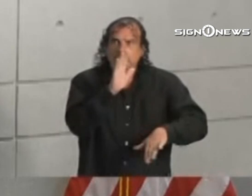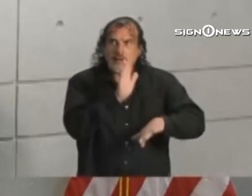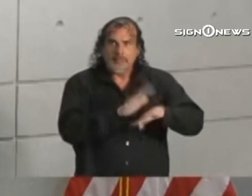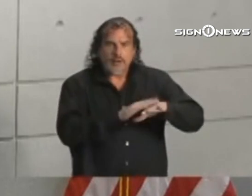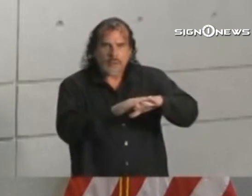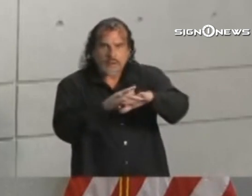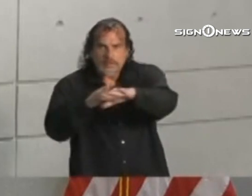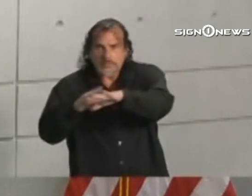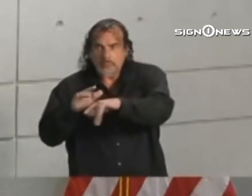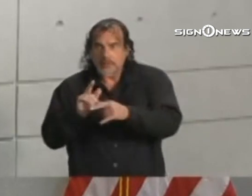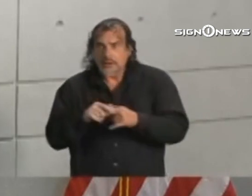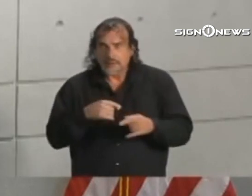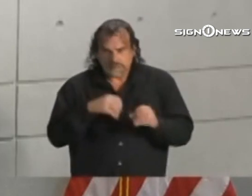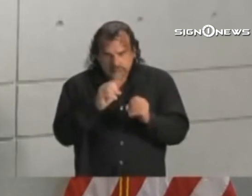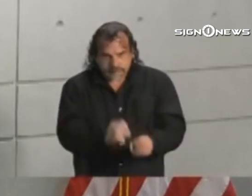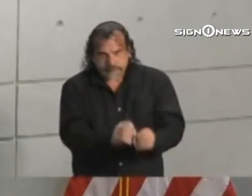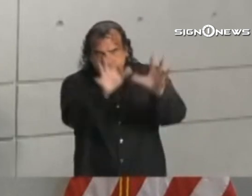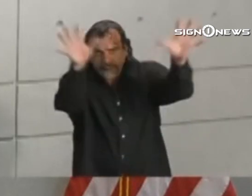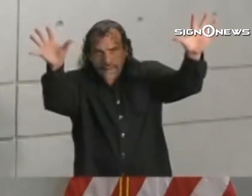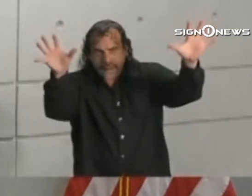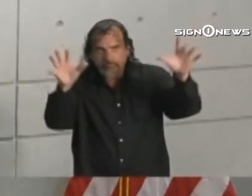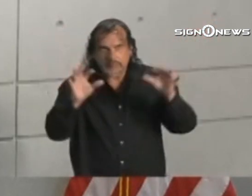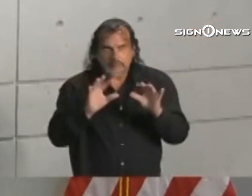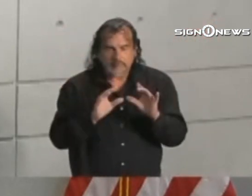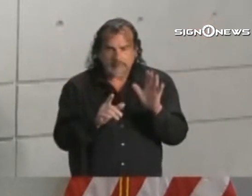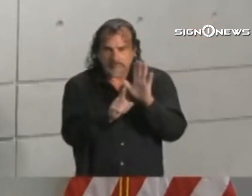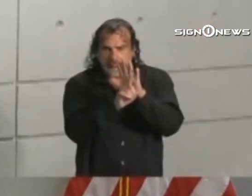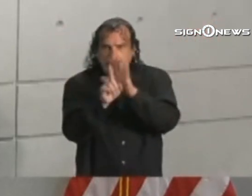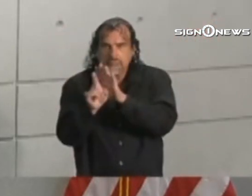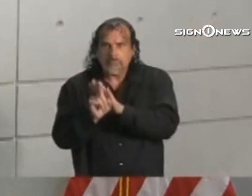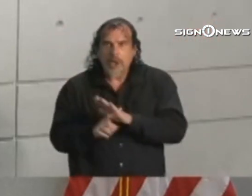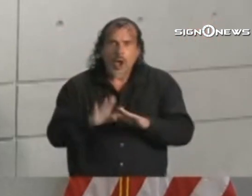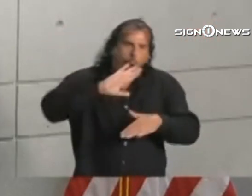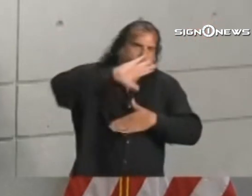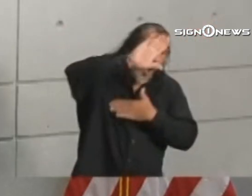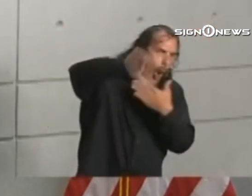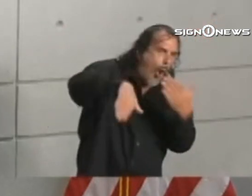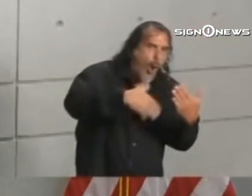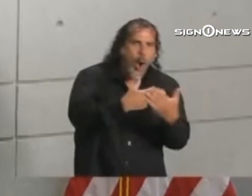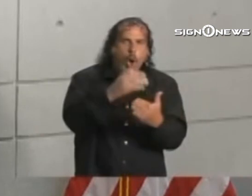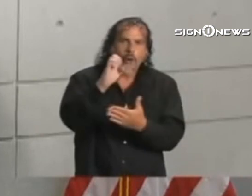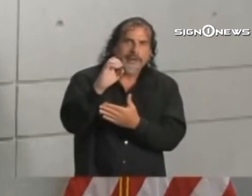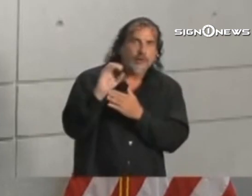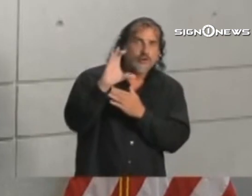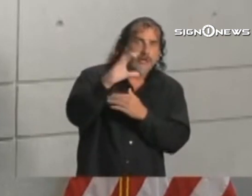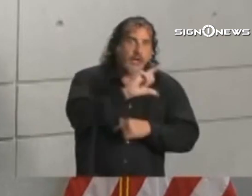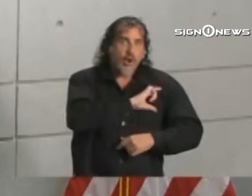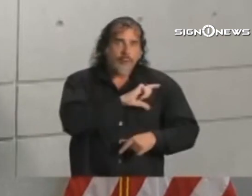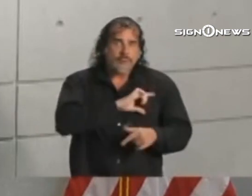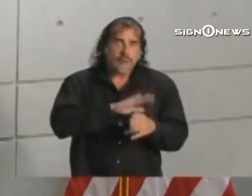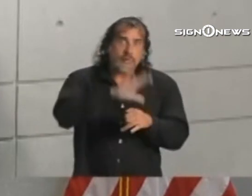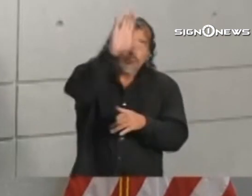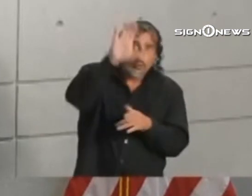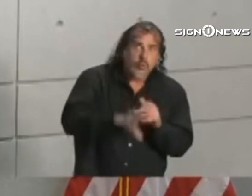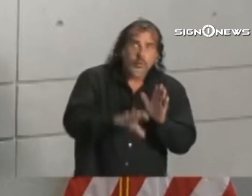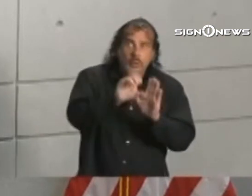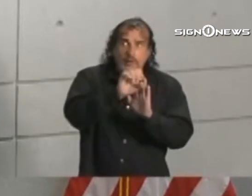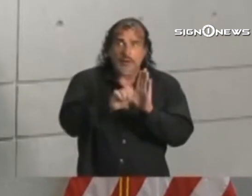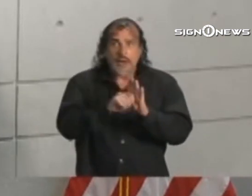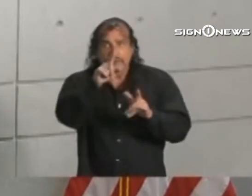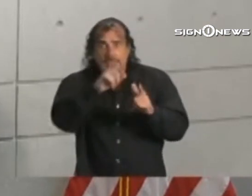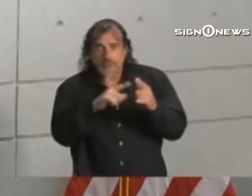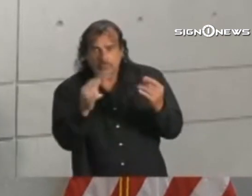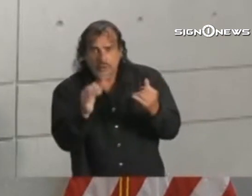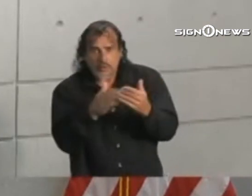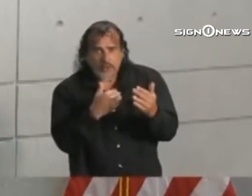out a Misswind alert, which goes to all of the emergency management directors across the state. Then they will take action appropriately, whether it be through social media